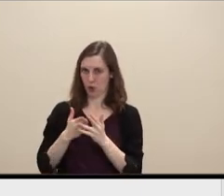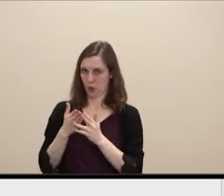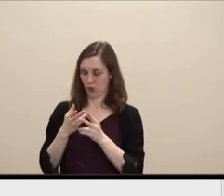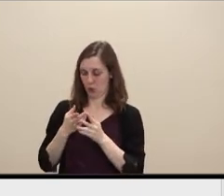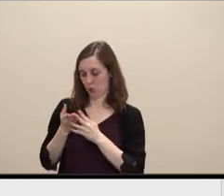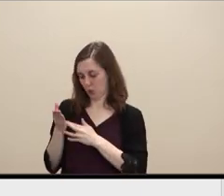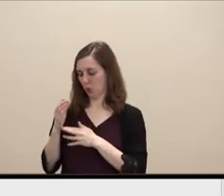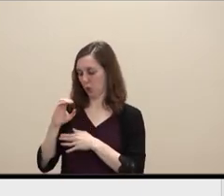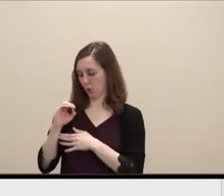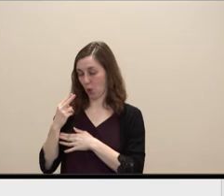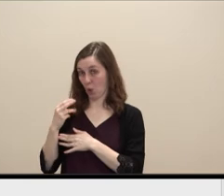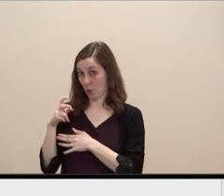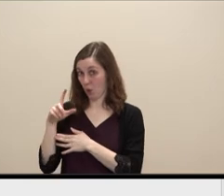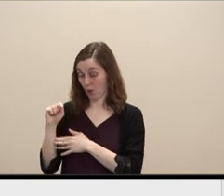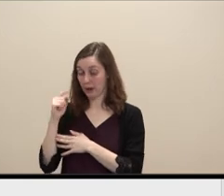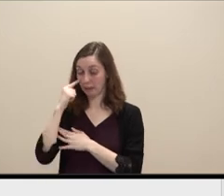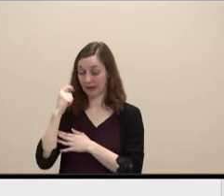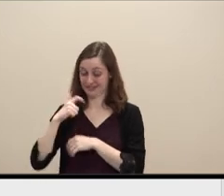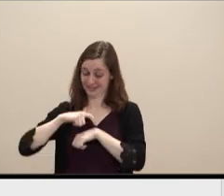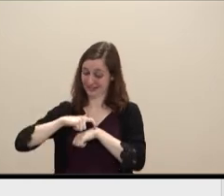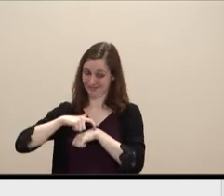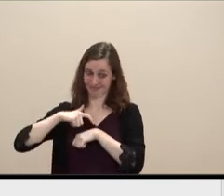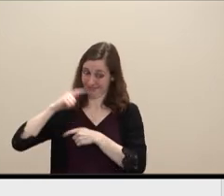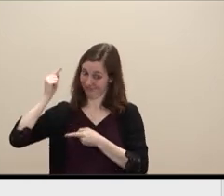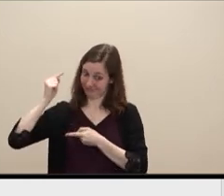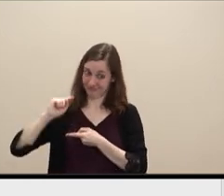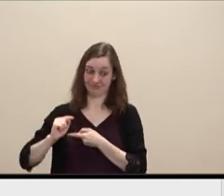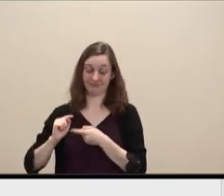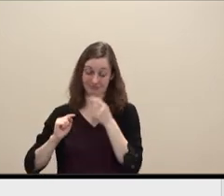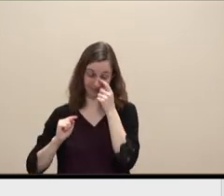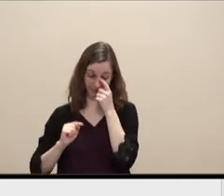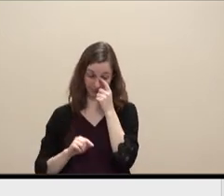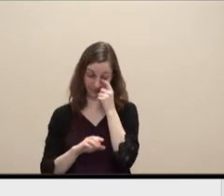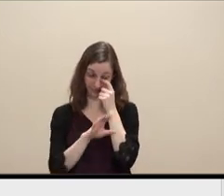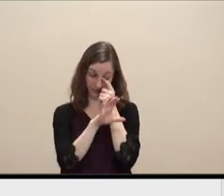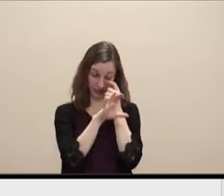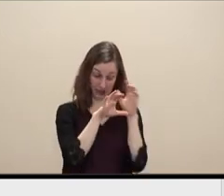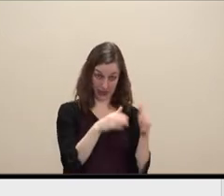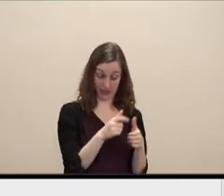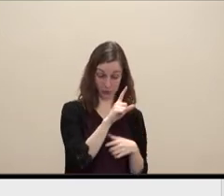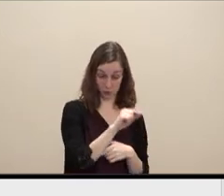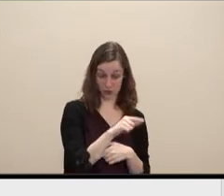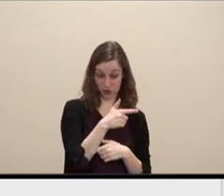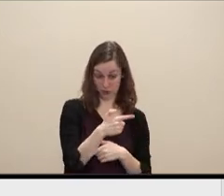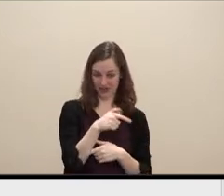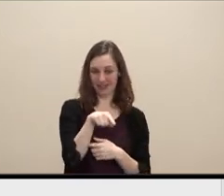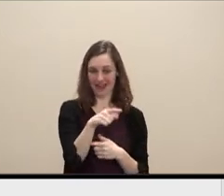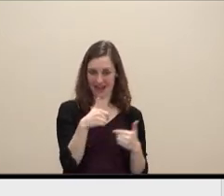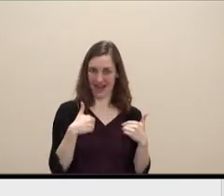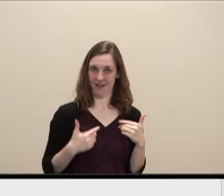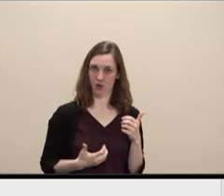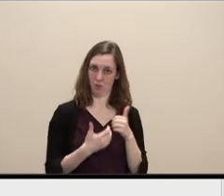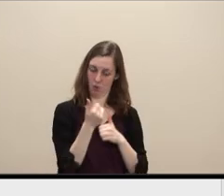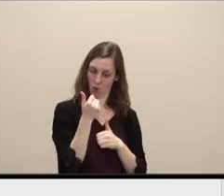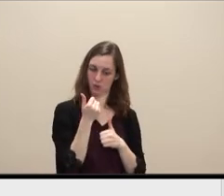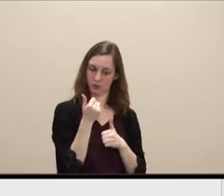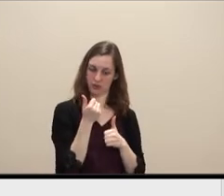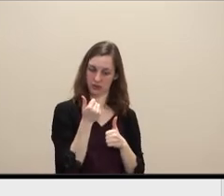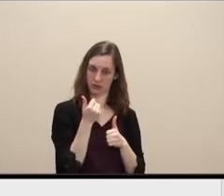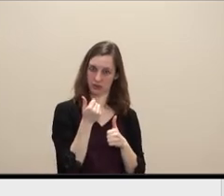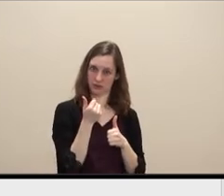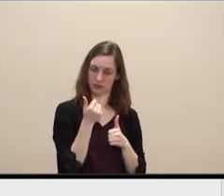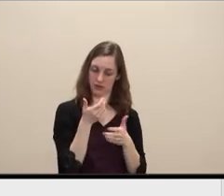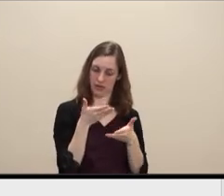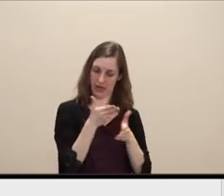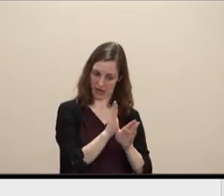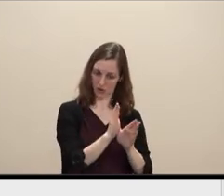is ticking. So the classes of 2021 at both high schools obviously have the most seats, the most need. And as we go down